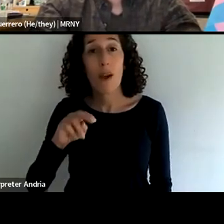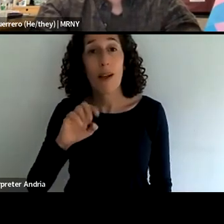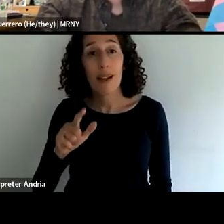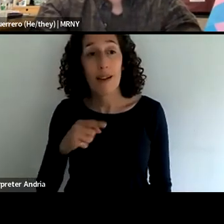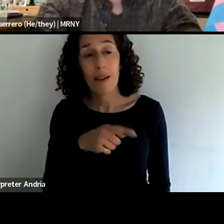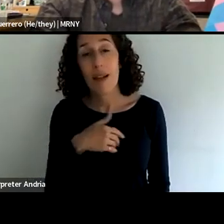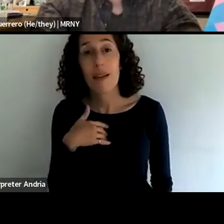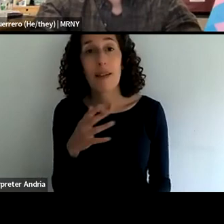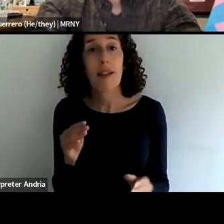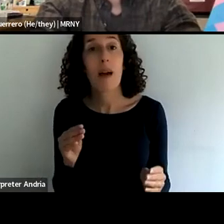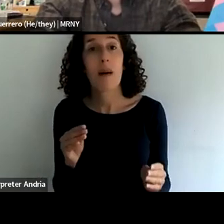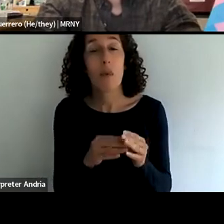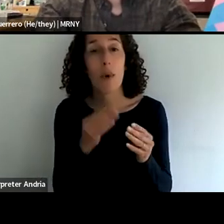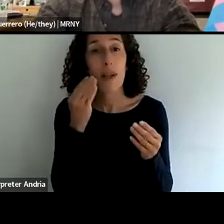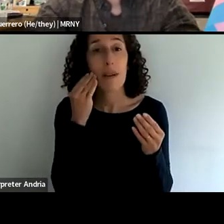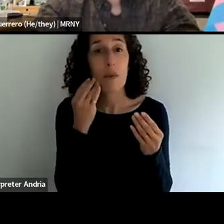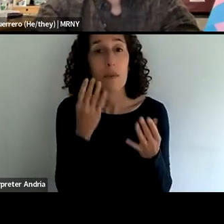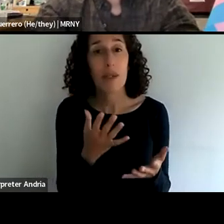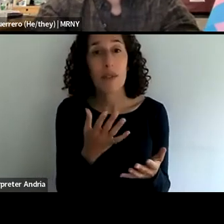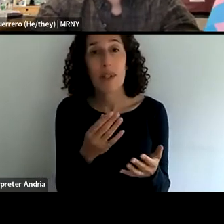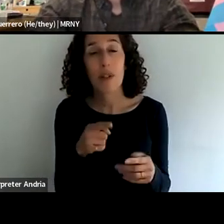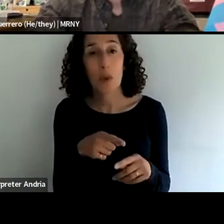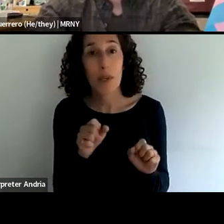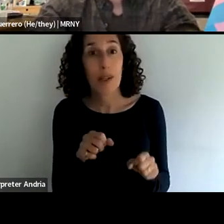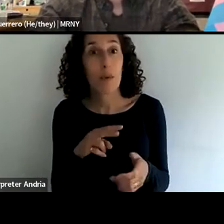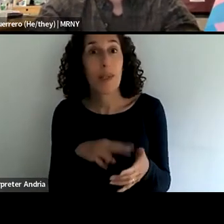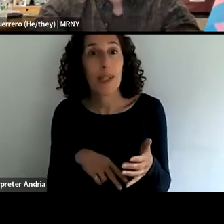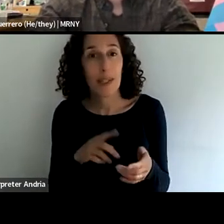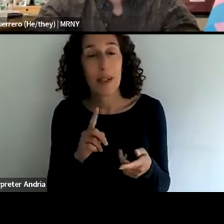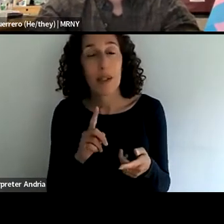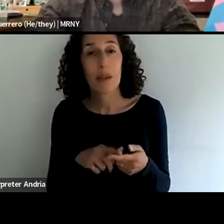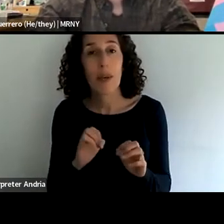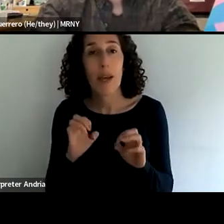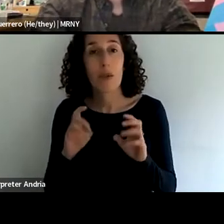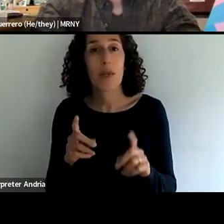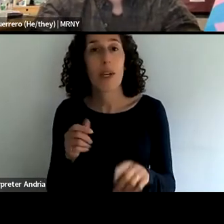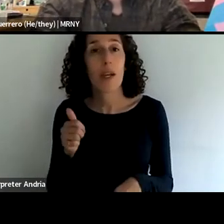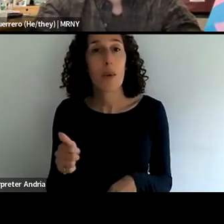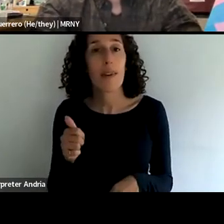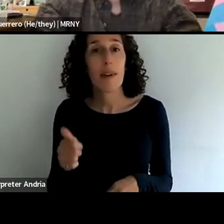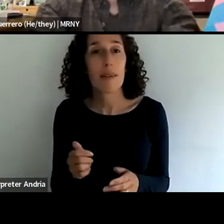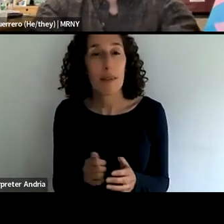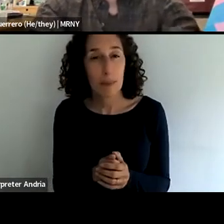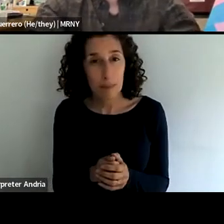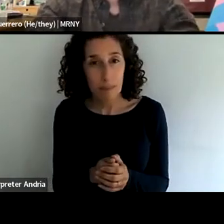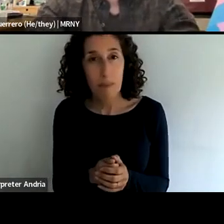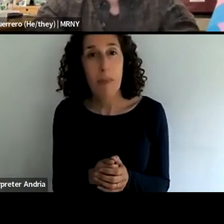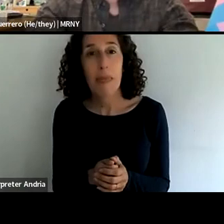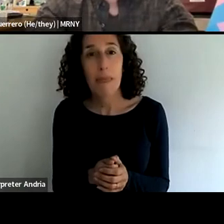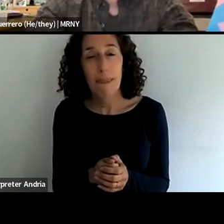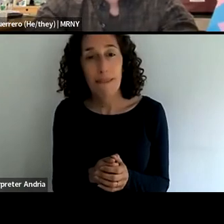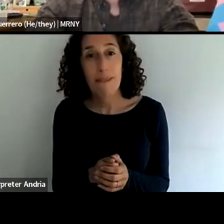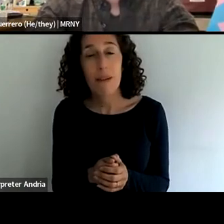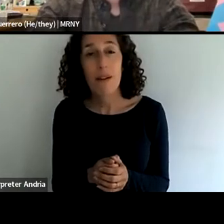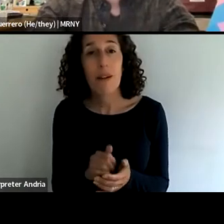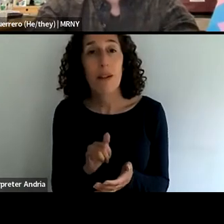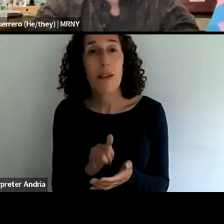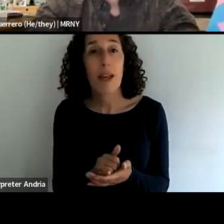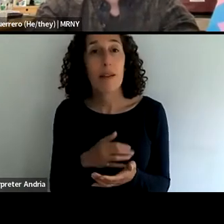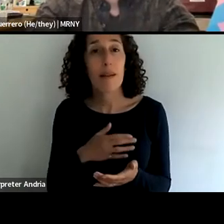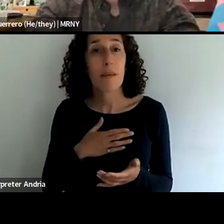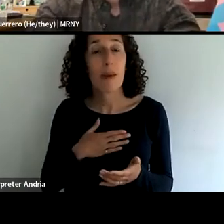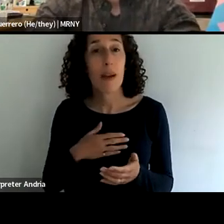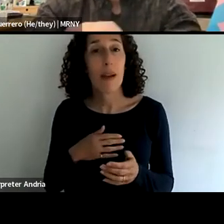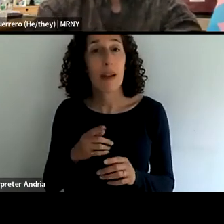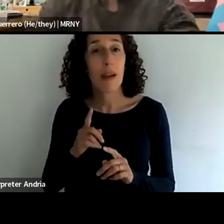incredible infographics and info that you should definitely read to educate yourself. So yeah, that's what I say to people who are kind of